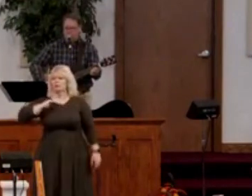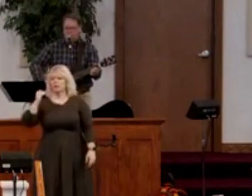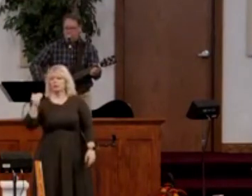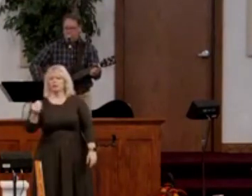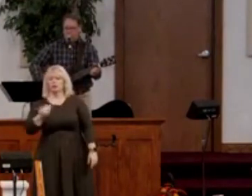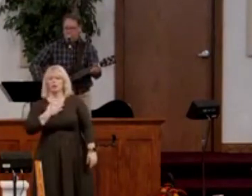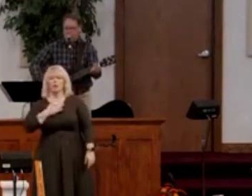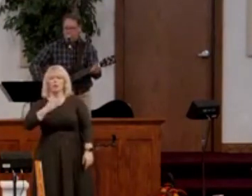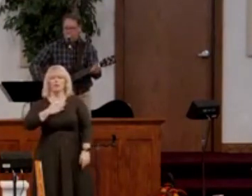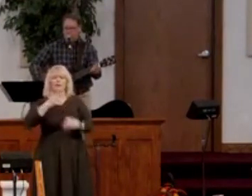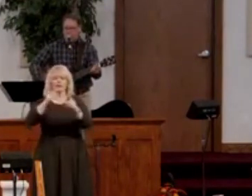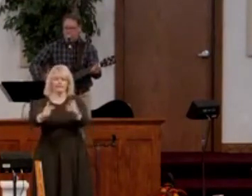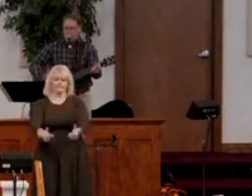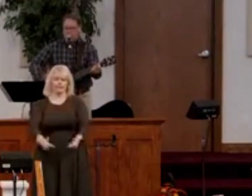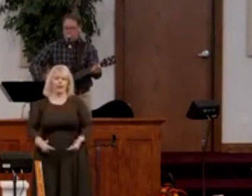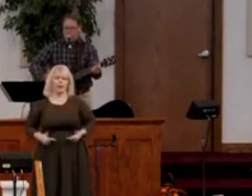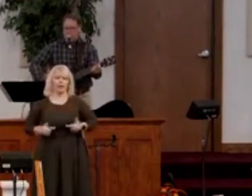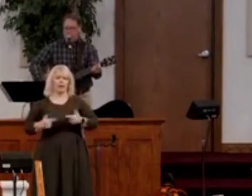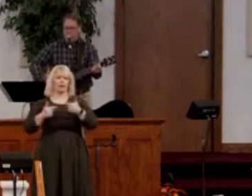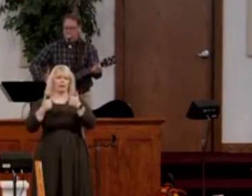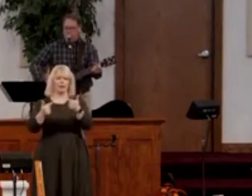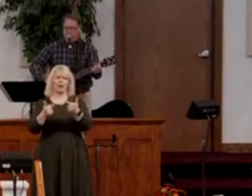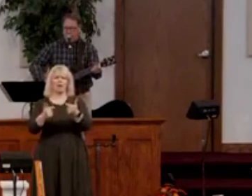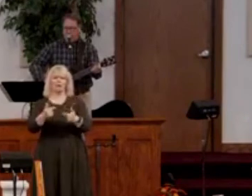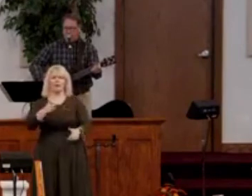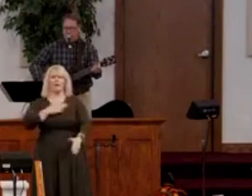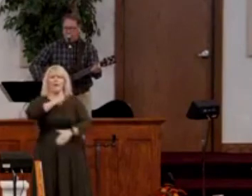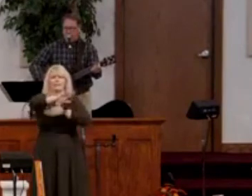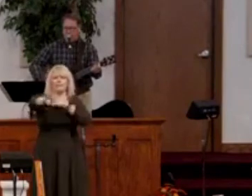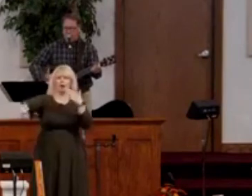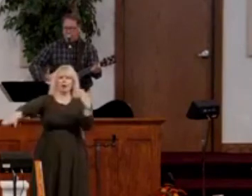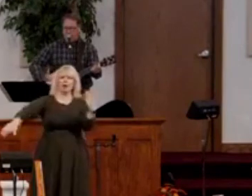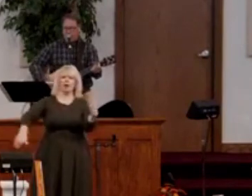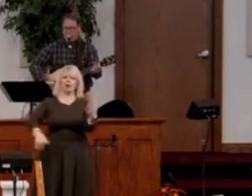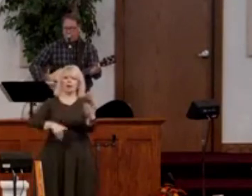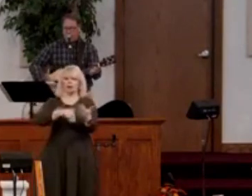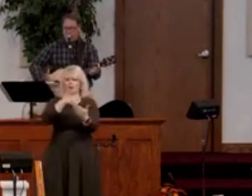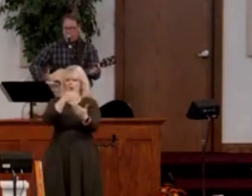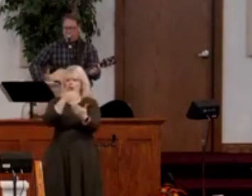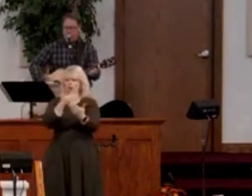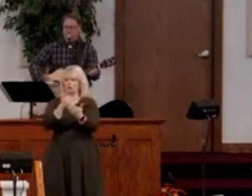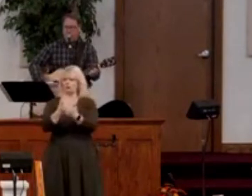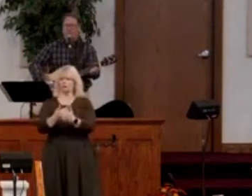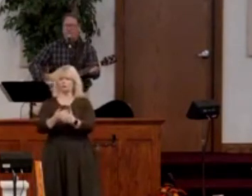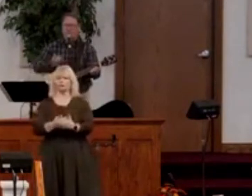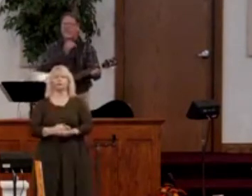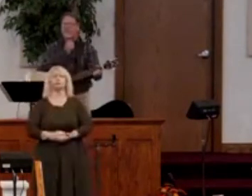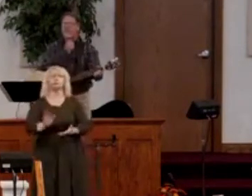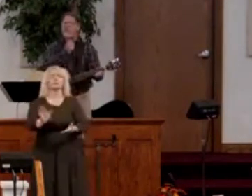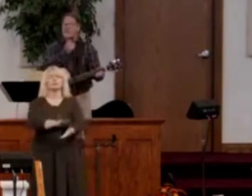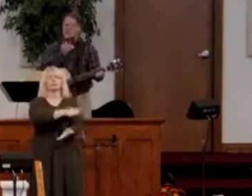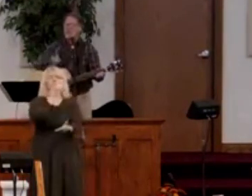demands my soul, my life, my all.